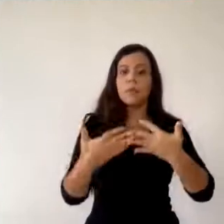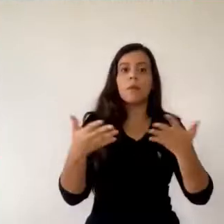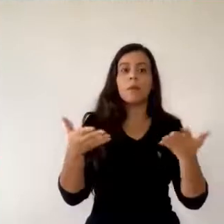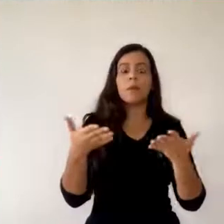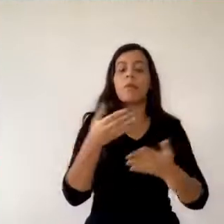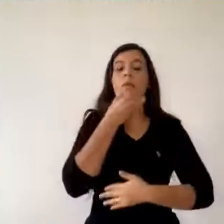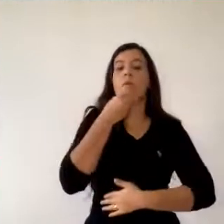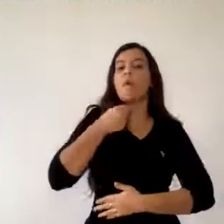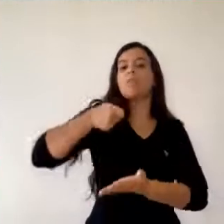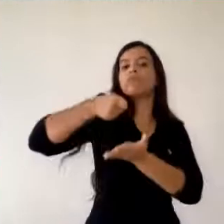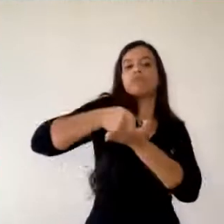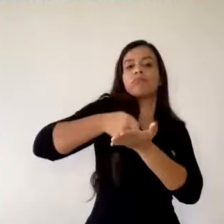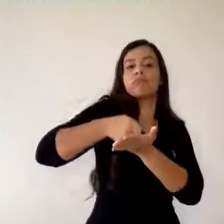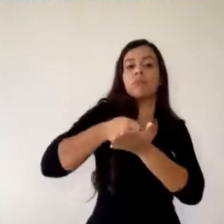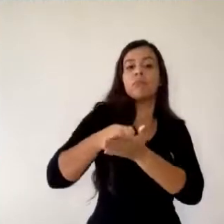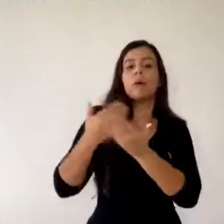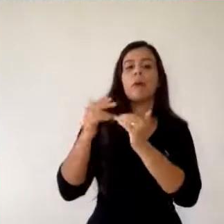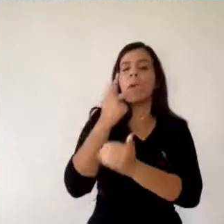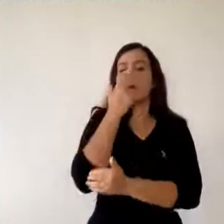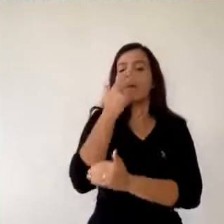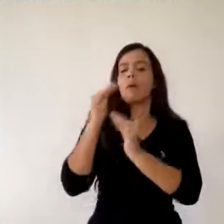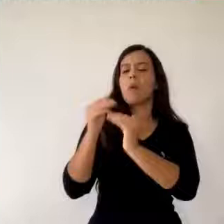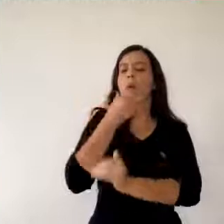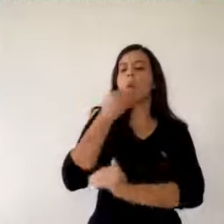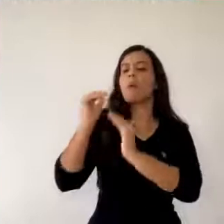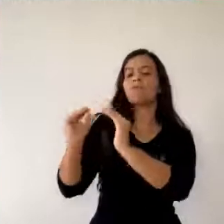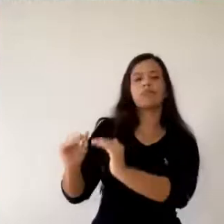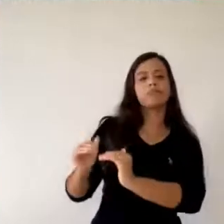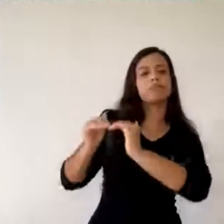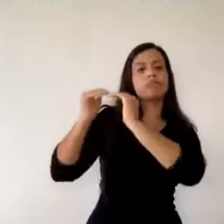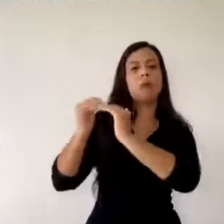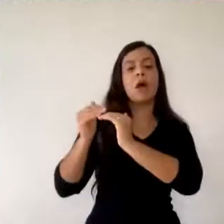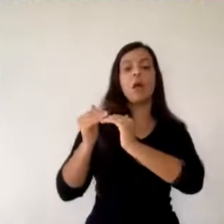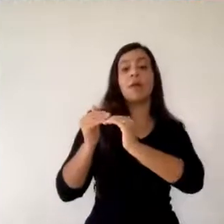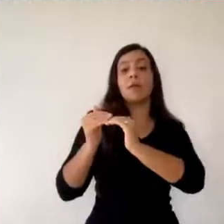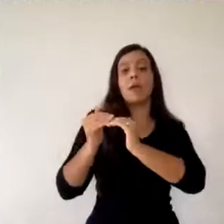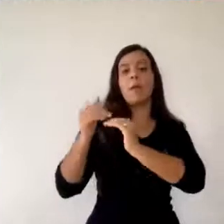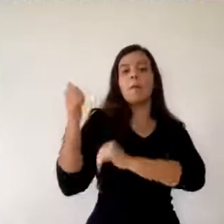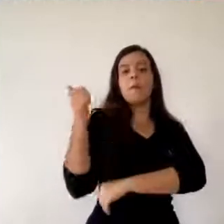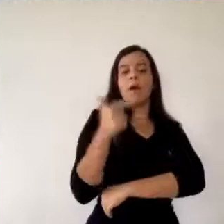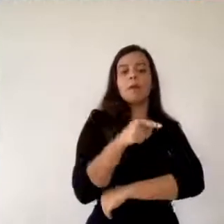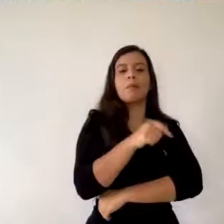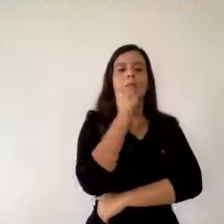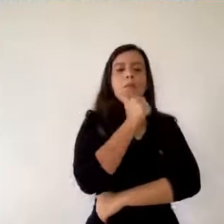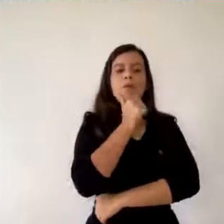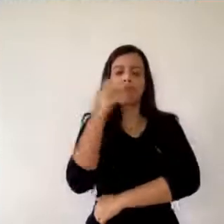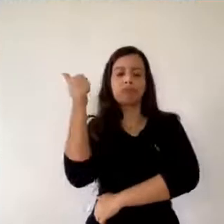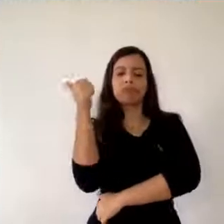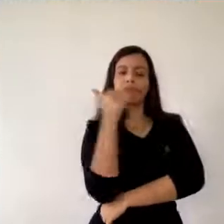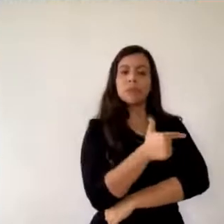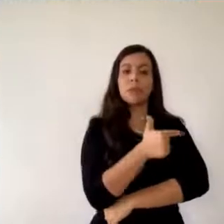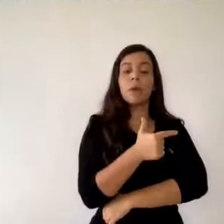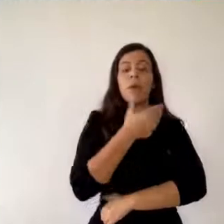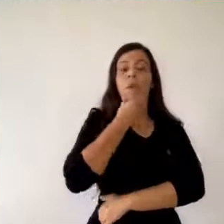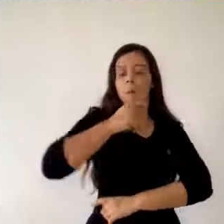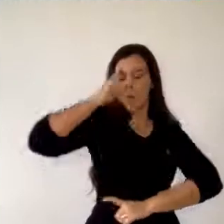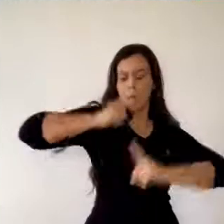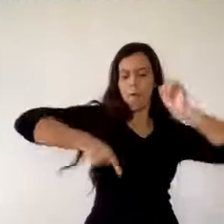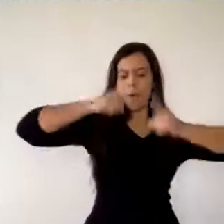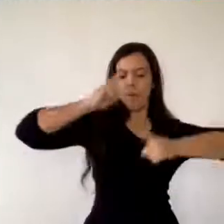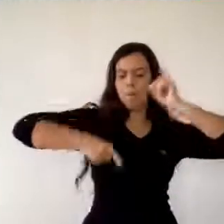inherently dominators, superior to everything and everybody, particularly women, and that they have the right